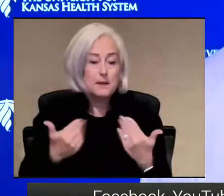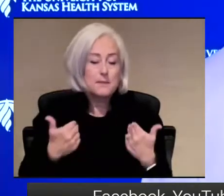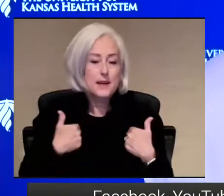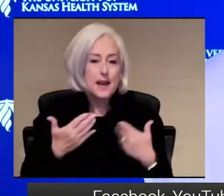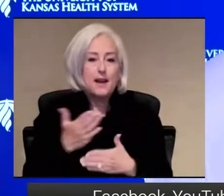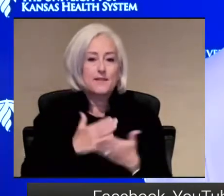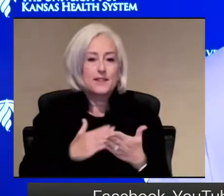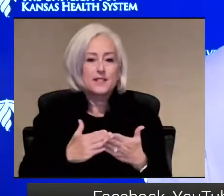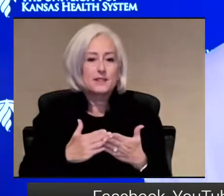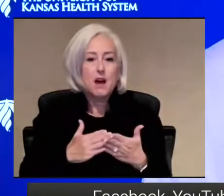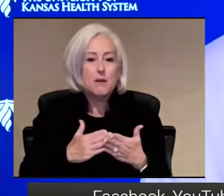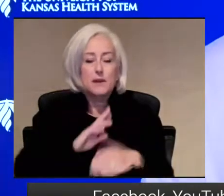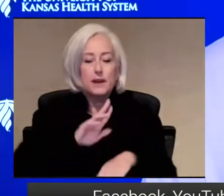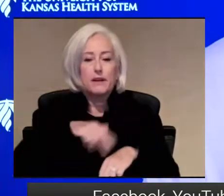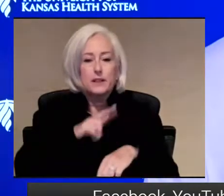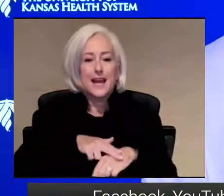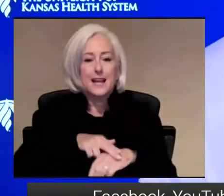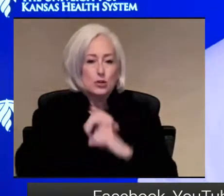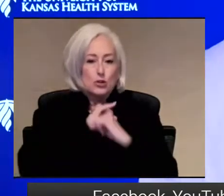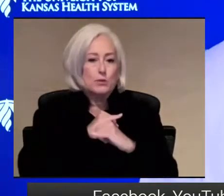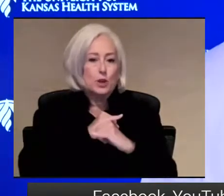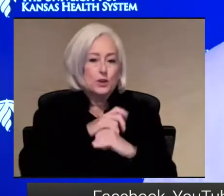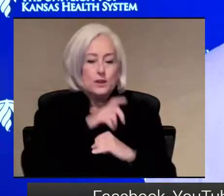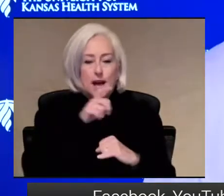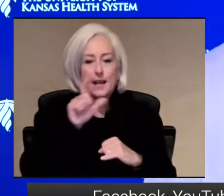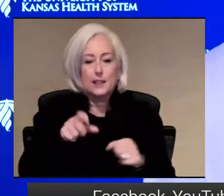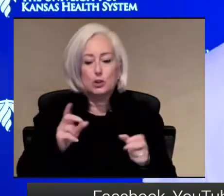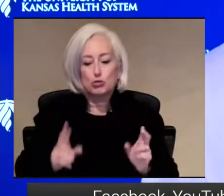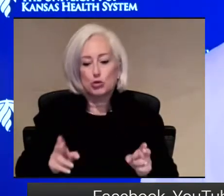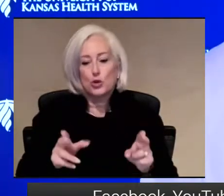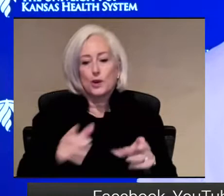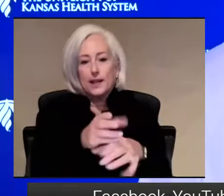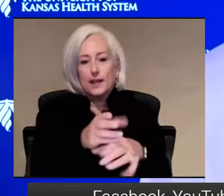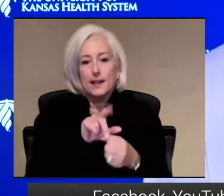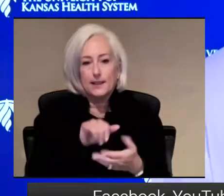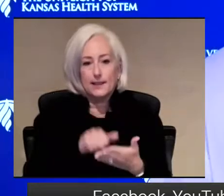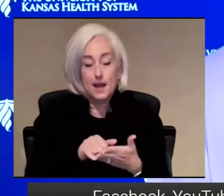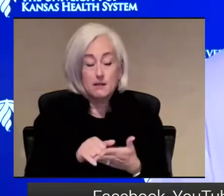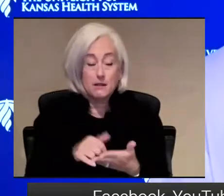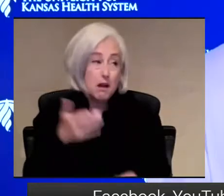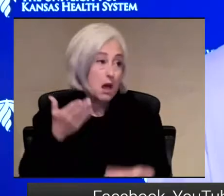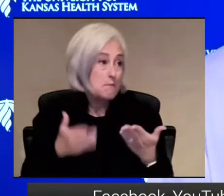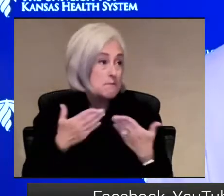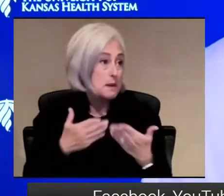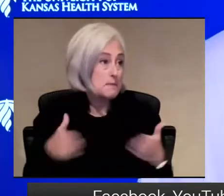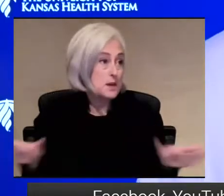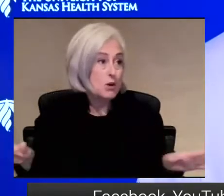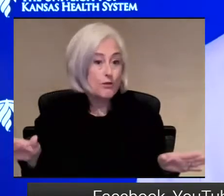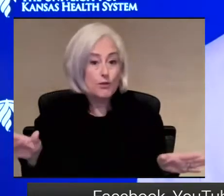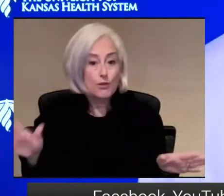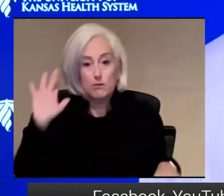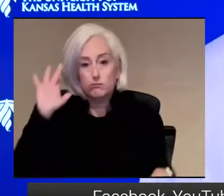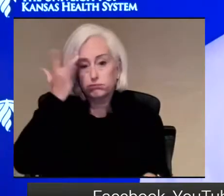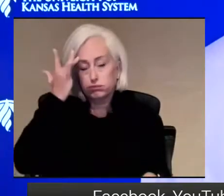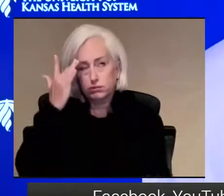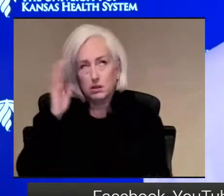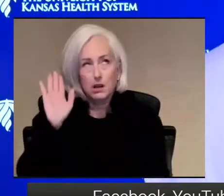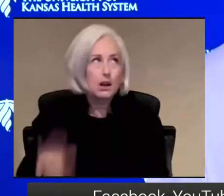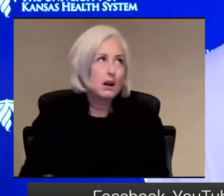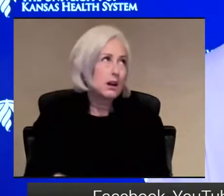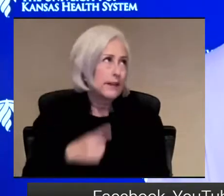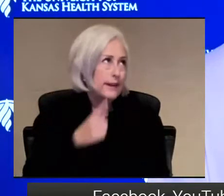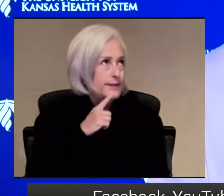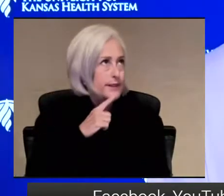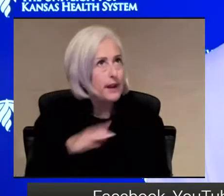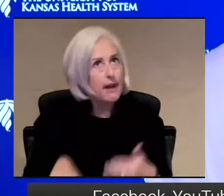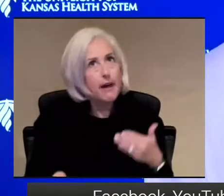out and get it right away. And it's maybe just overall fatigue of, oh, now I'm being told to get another one. I think, again, you